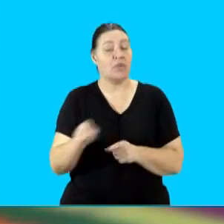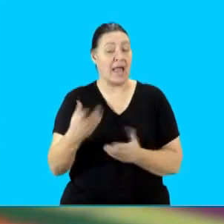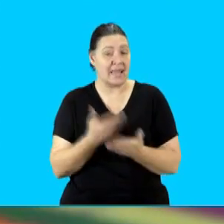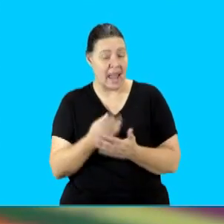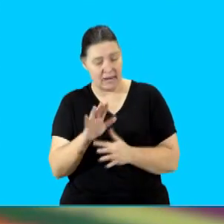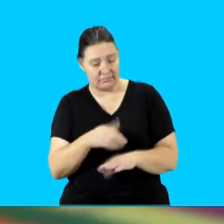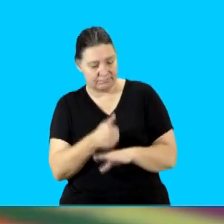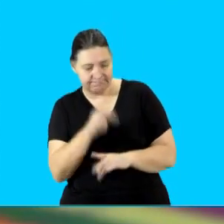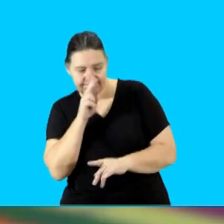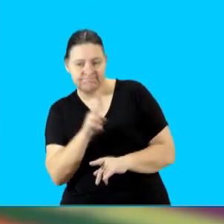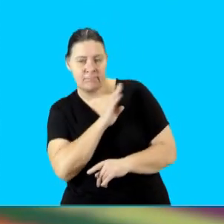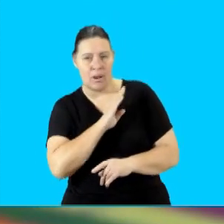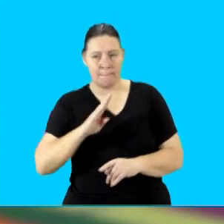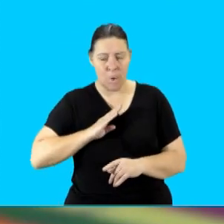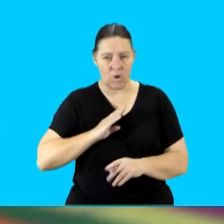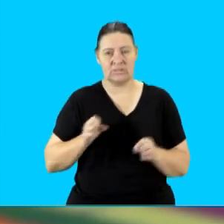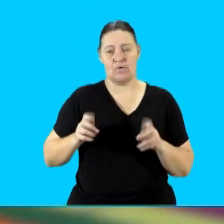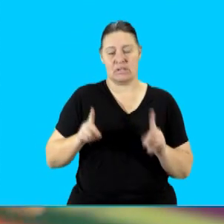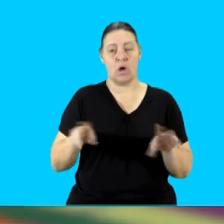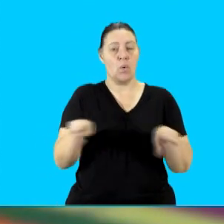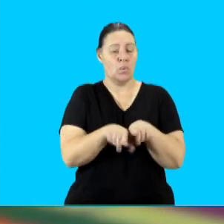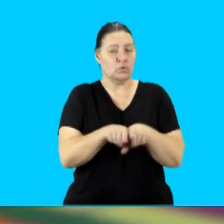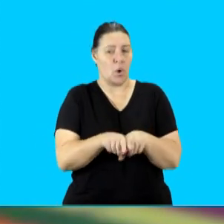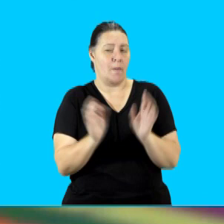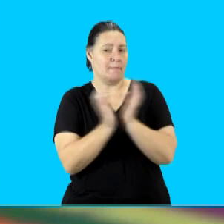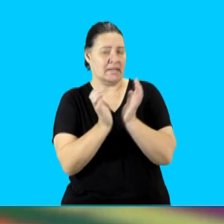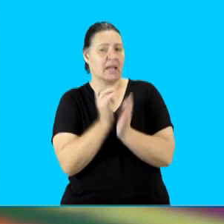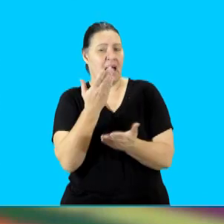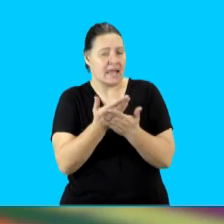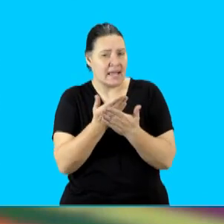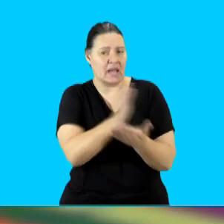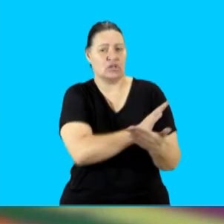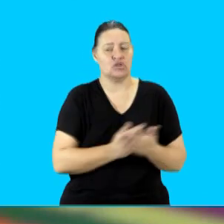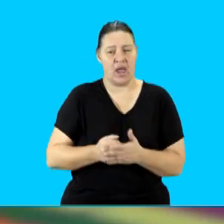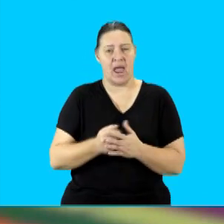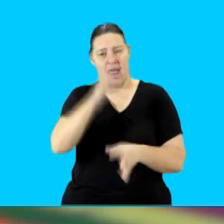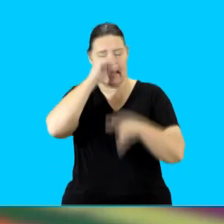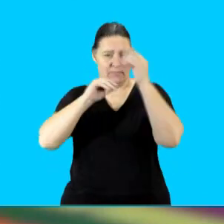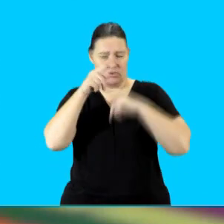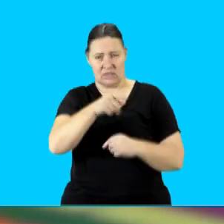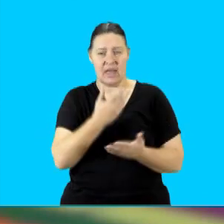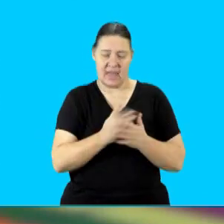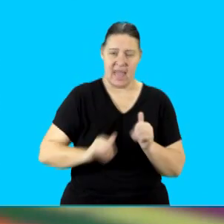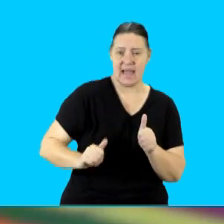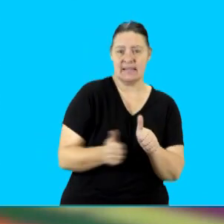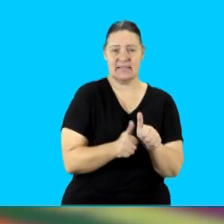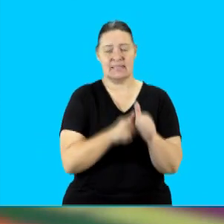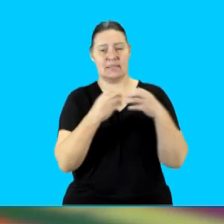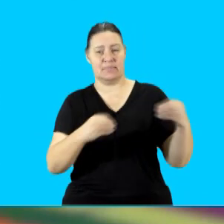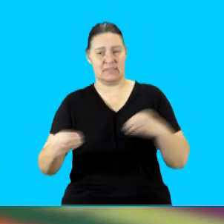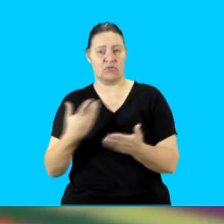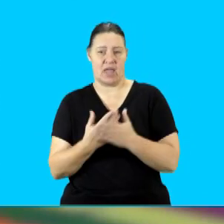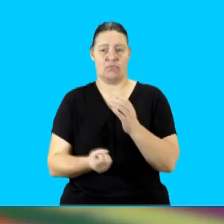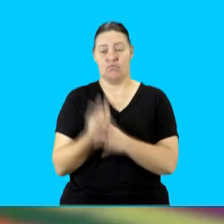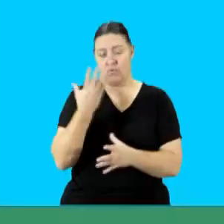also sit in the board of directors or even in a meeting, so that they can share their experience that is going to assist the business